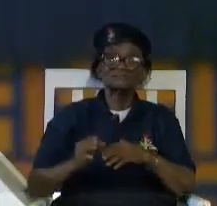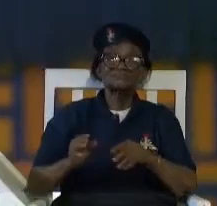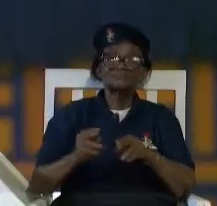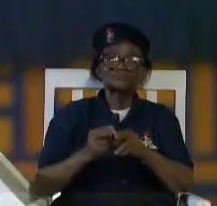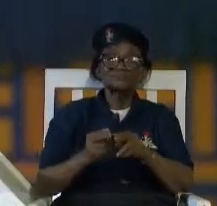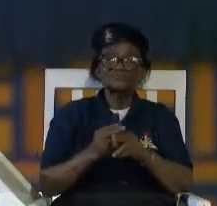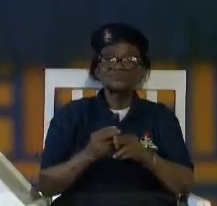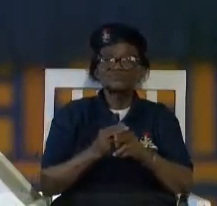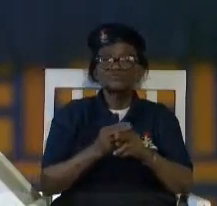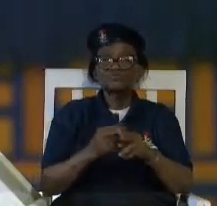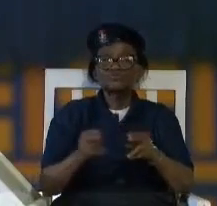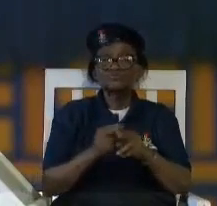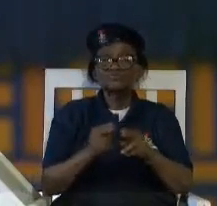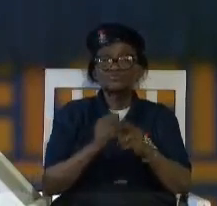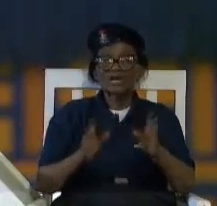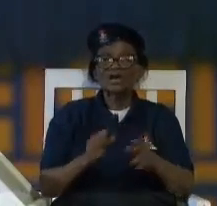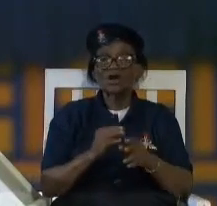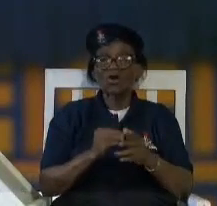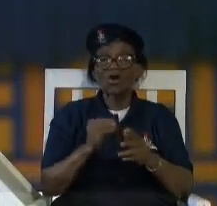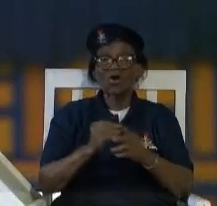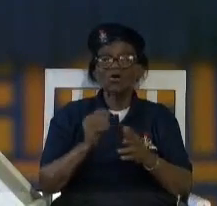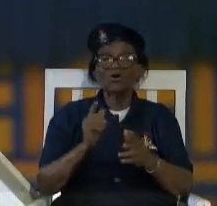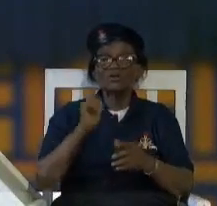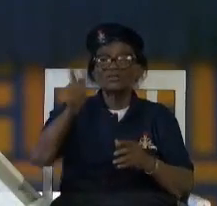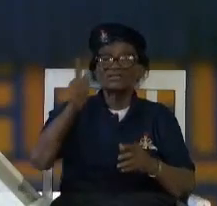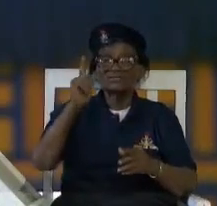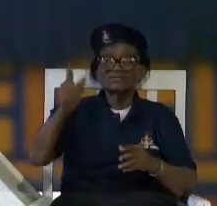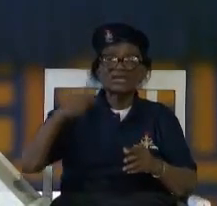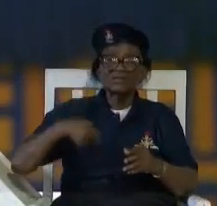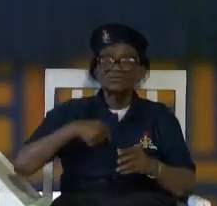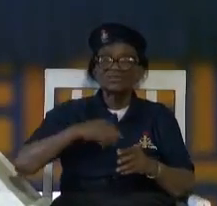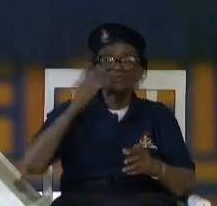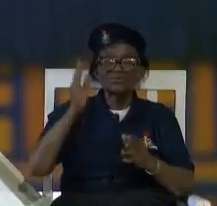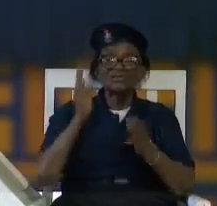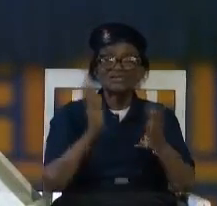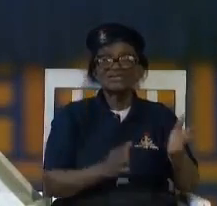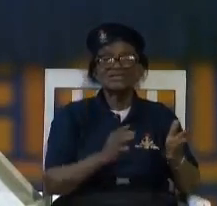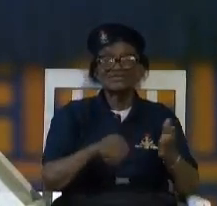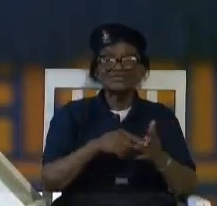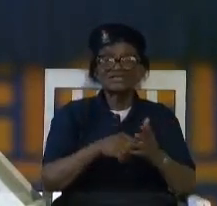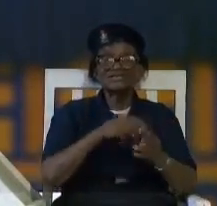Sooner or later, we will leave this world.